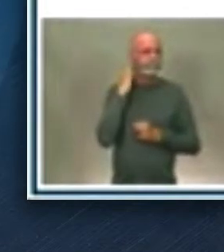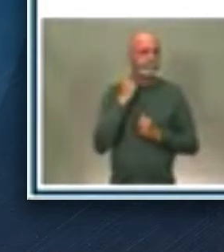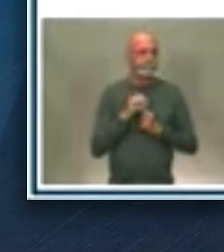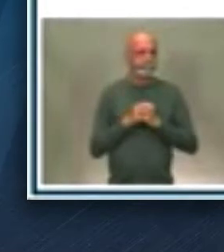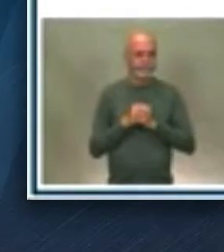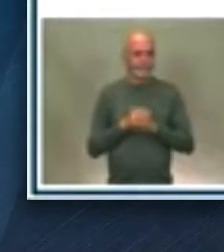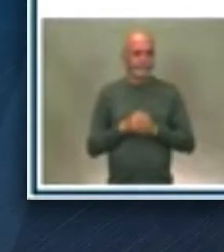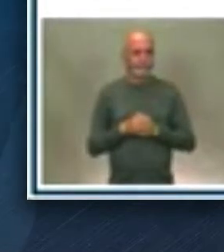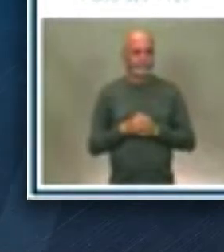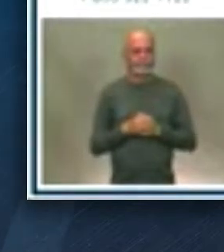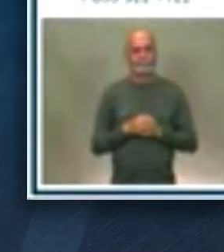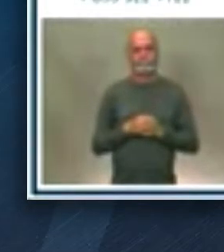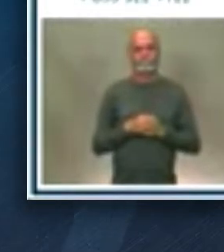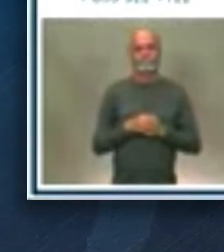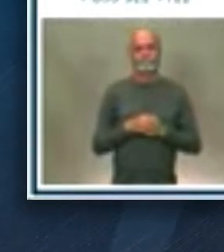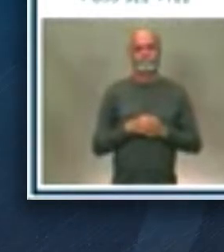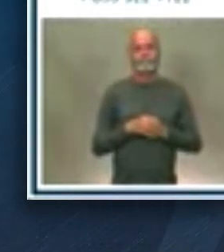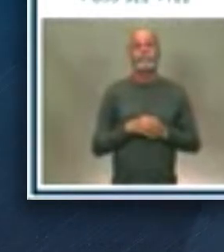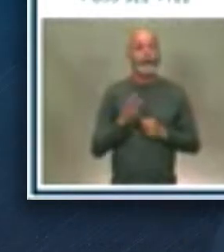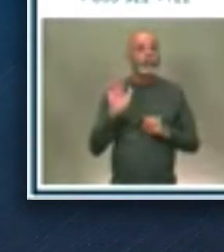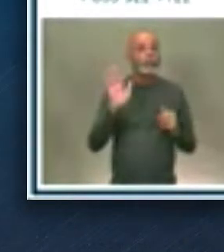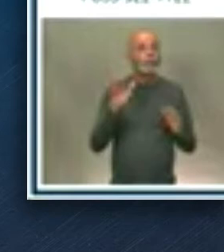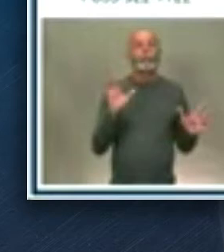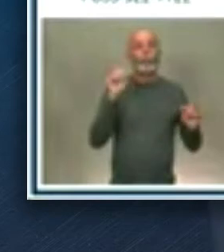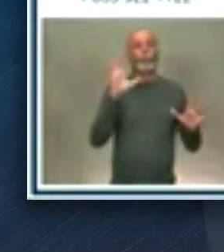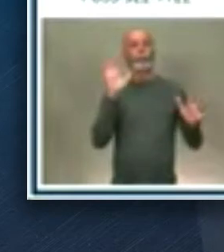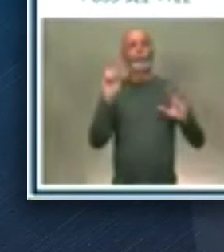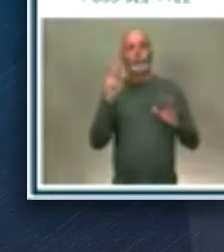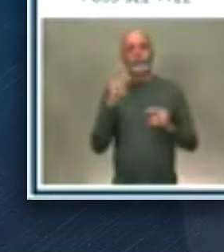Kyle, are you there? Sorry, I was just fiddling with my phone.